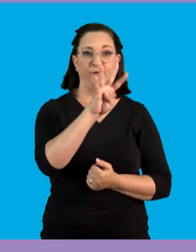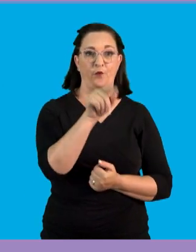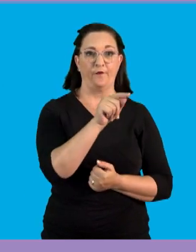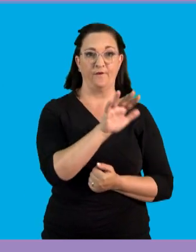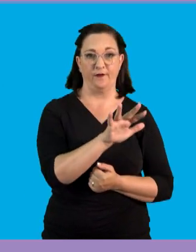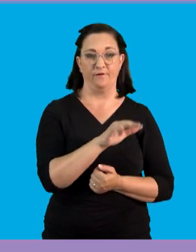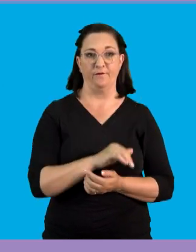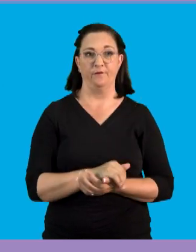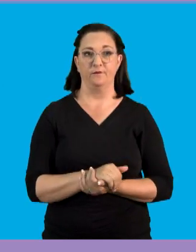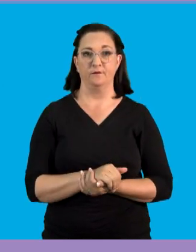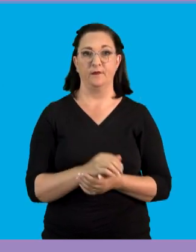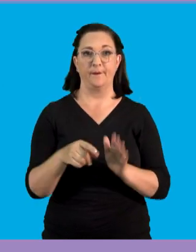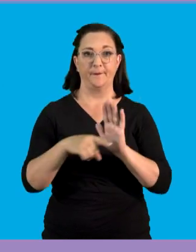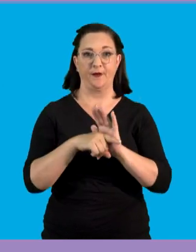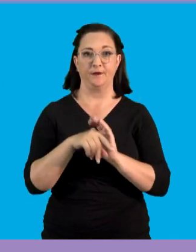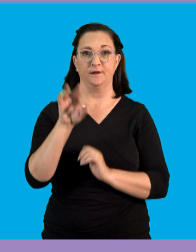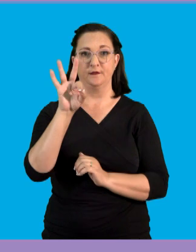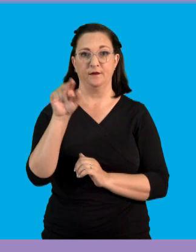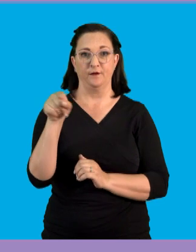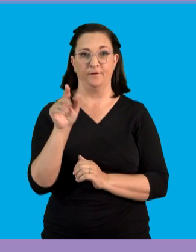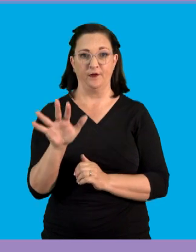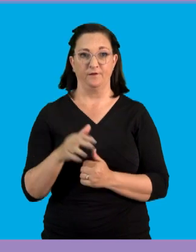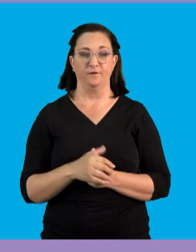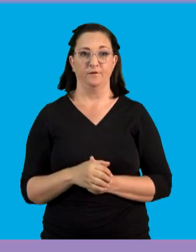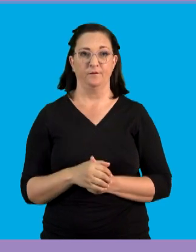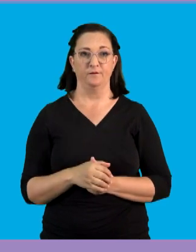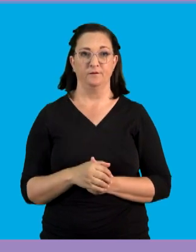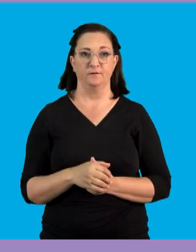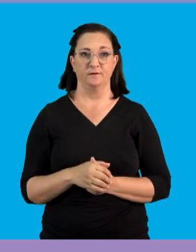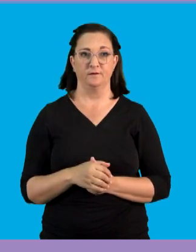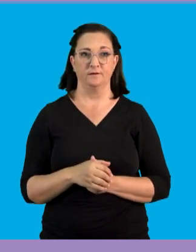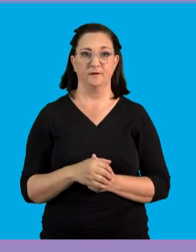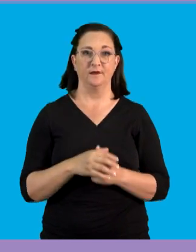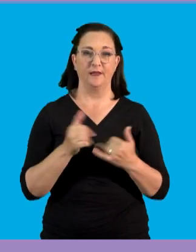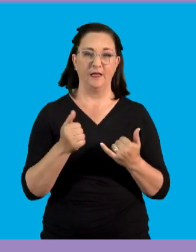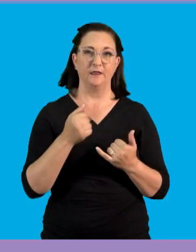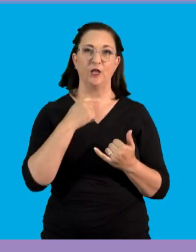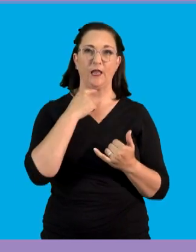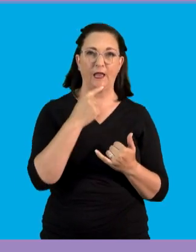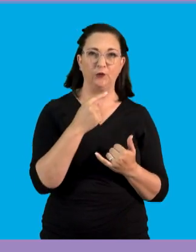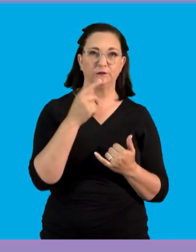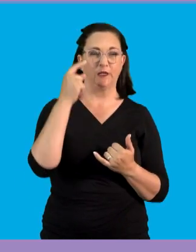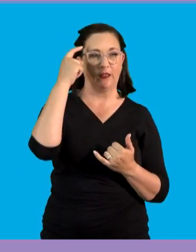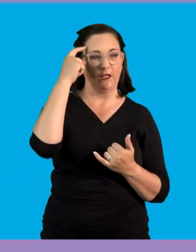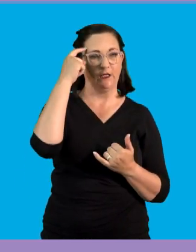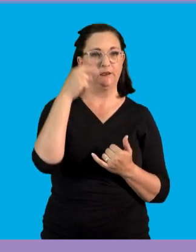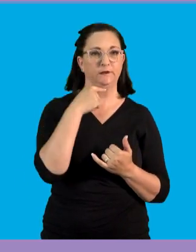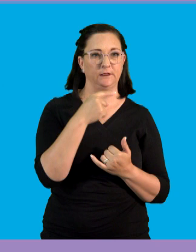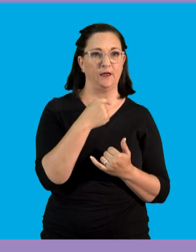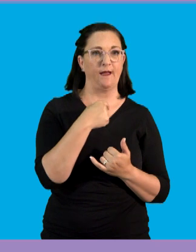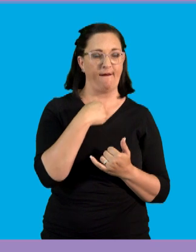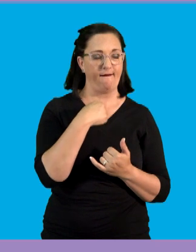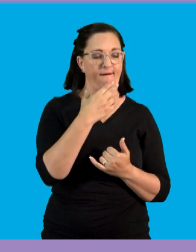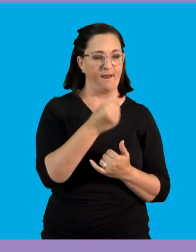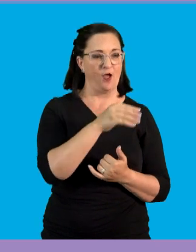4 fifths minus 3 fifths. Read it out loud. Let it make sense to you. I have